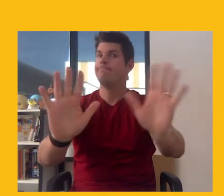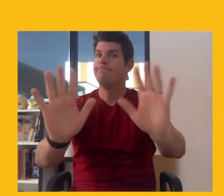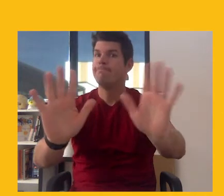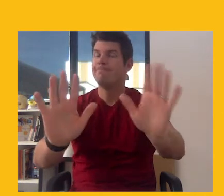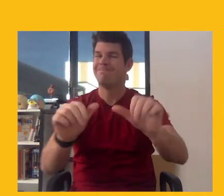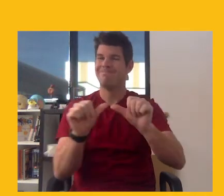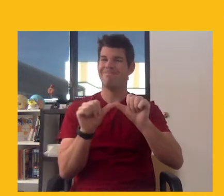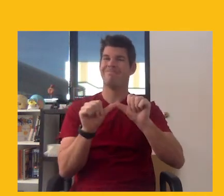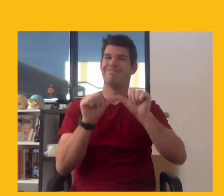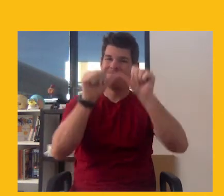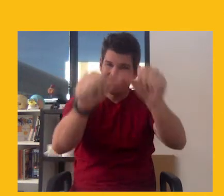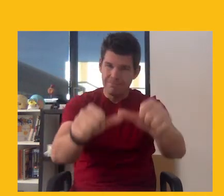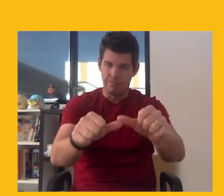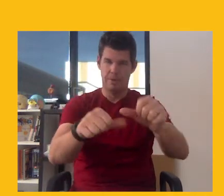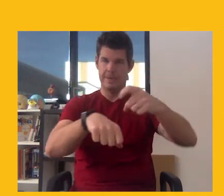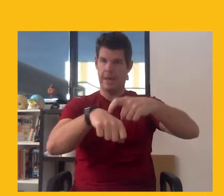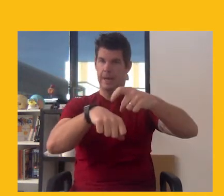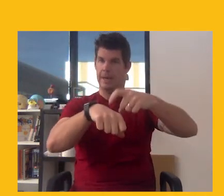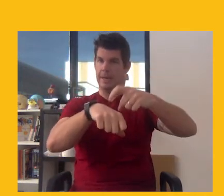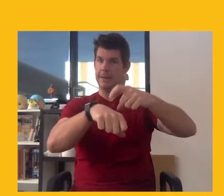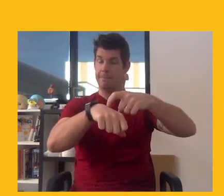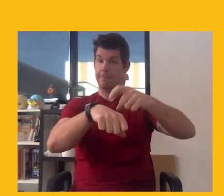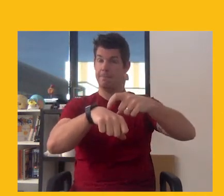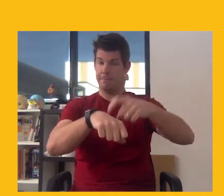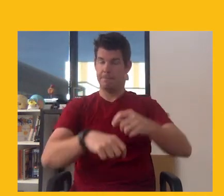of time that we would use